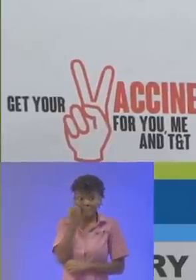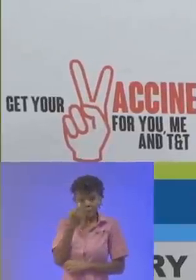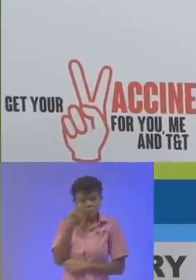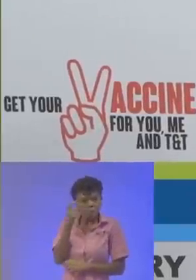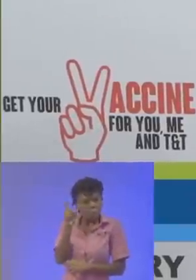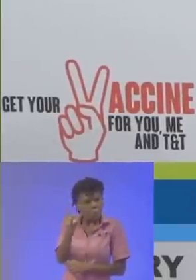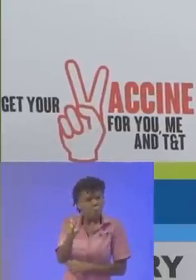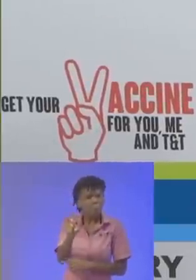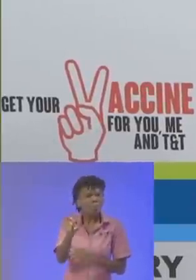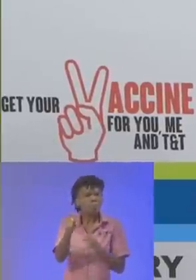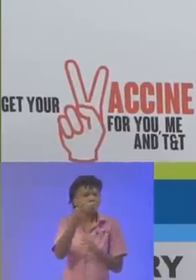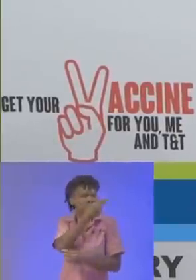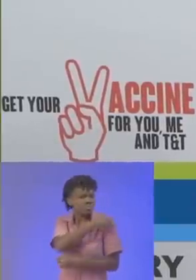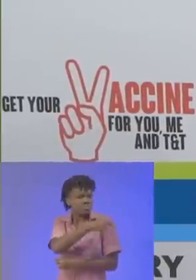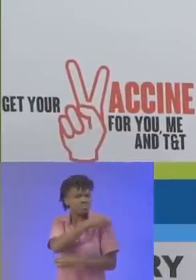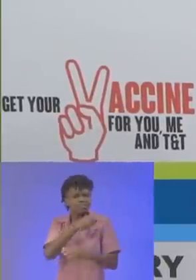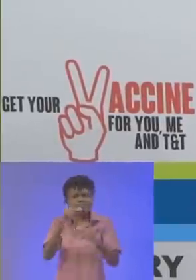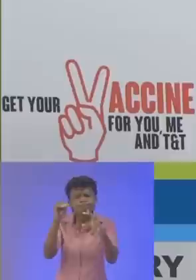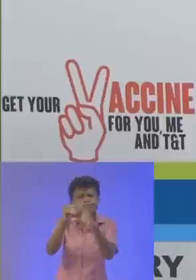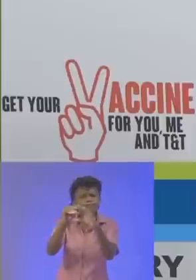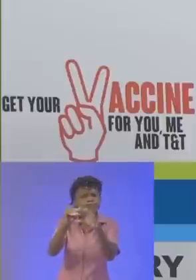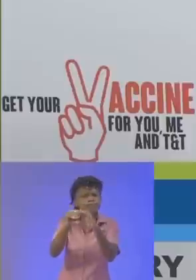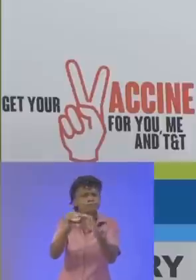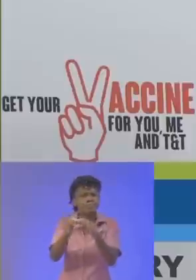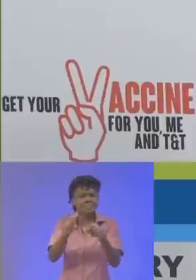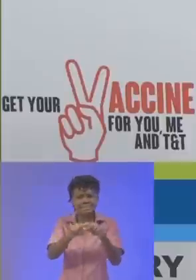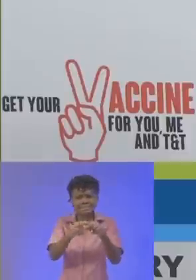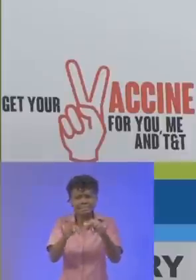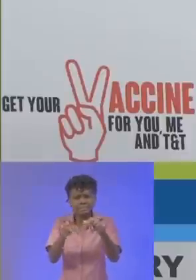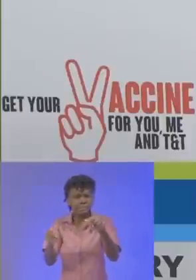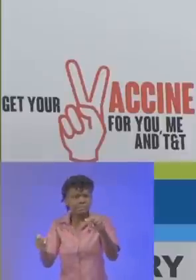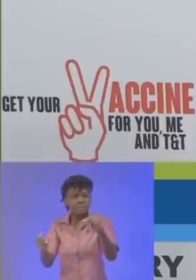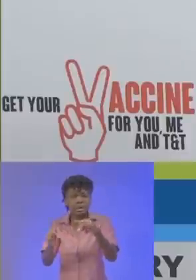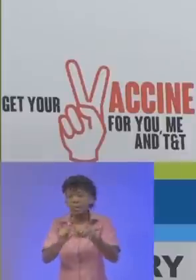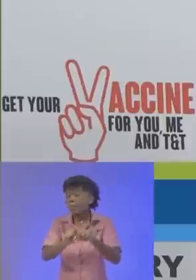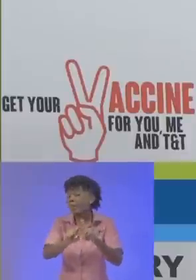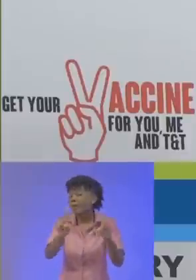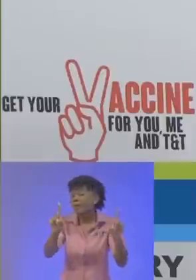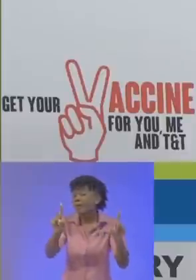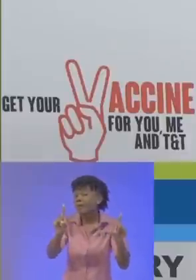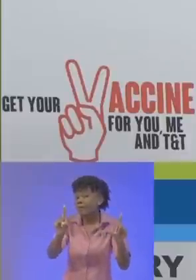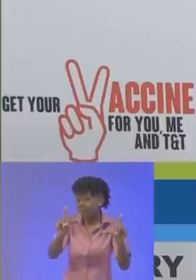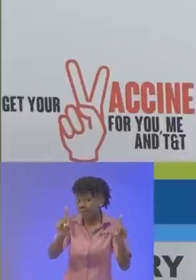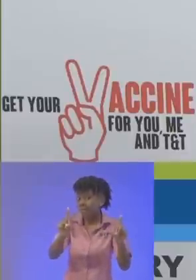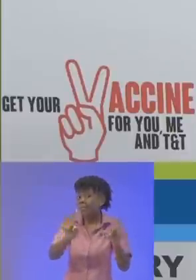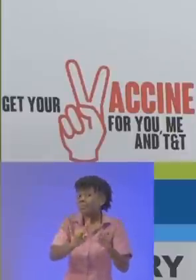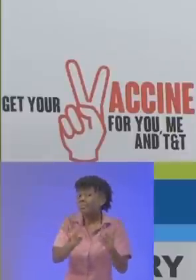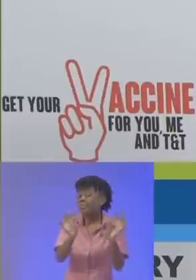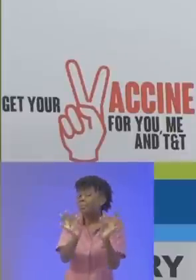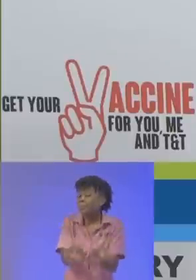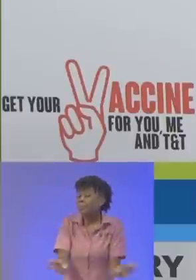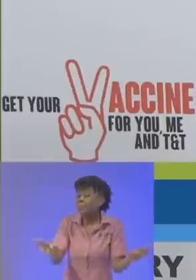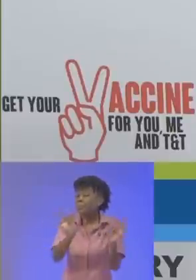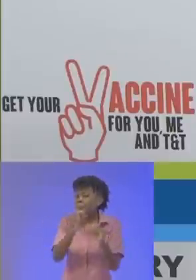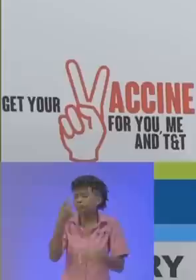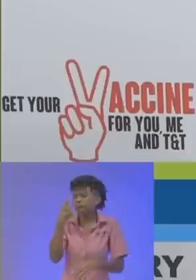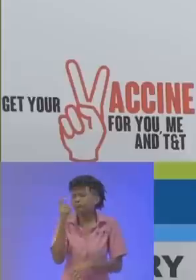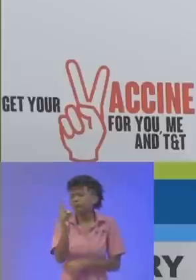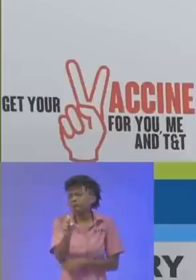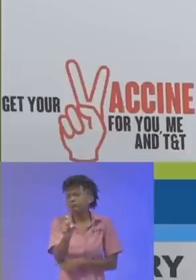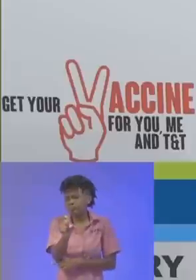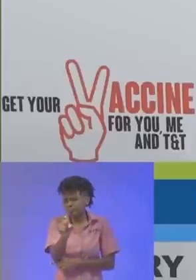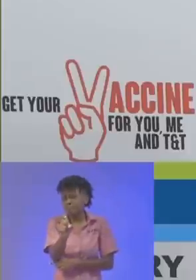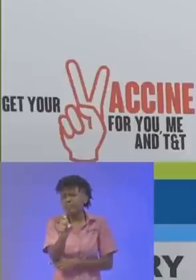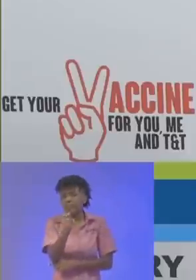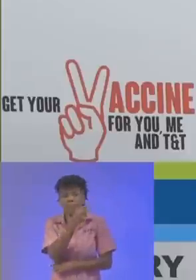past 53 days or so, we must recognize that the hospitals that care for